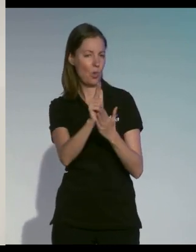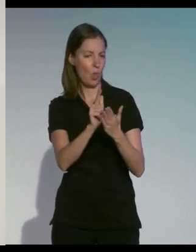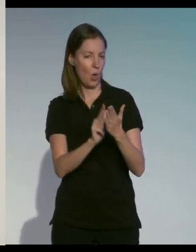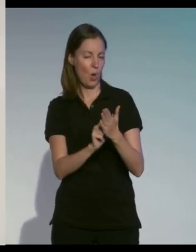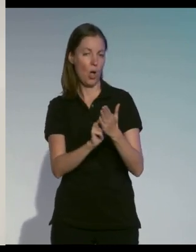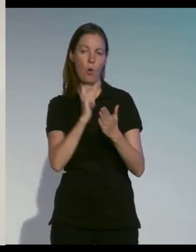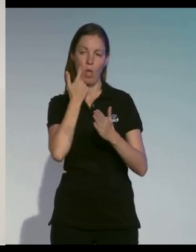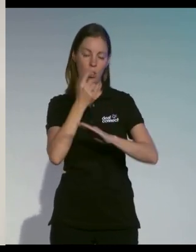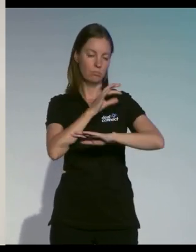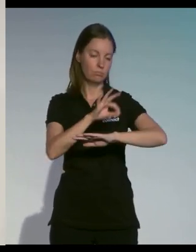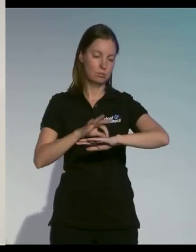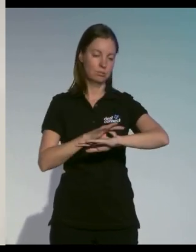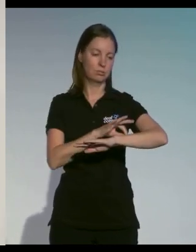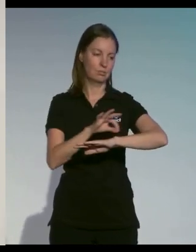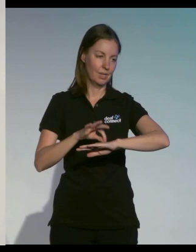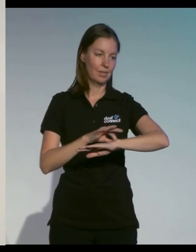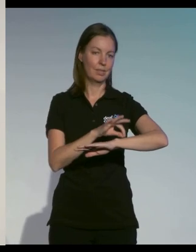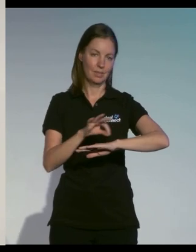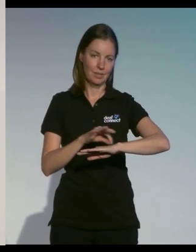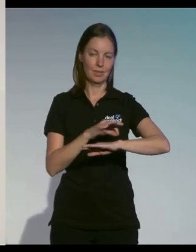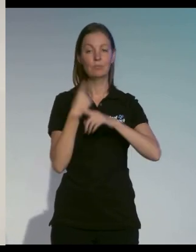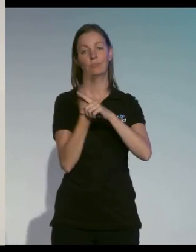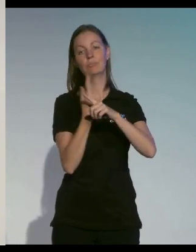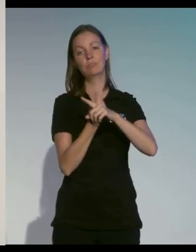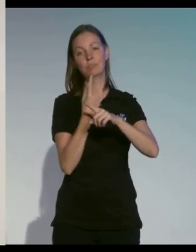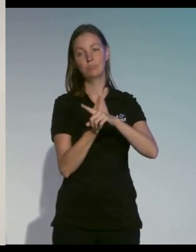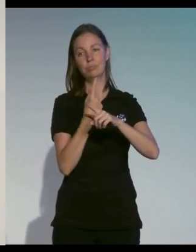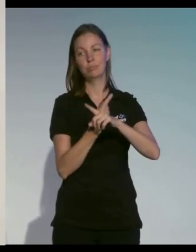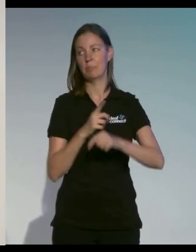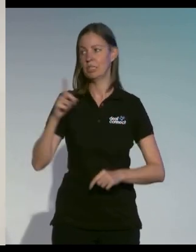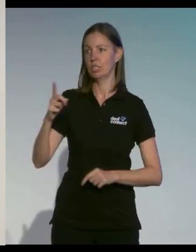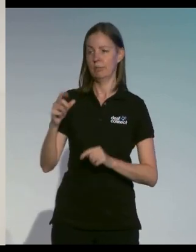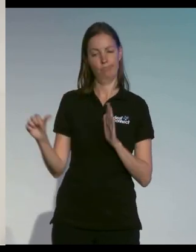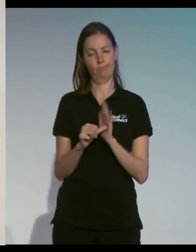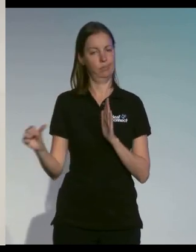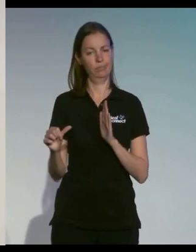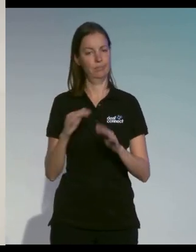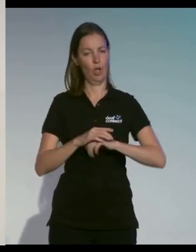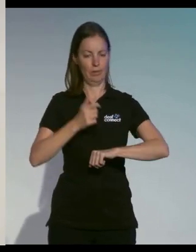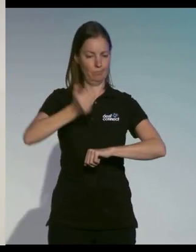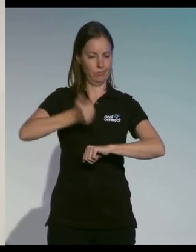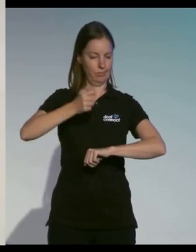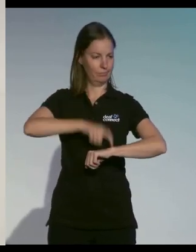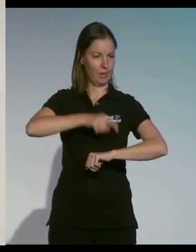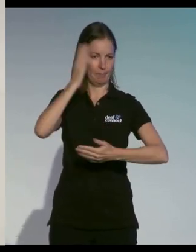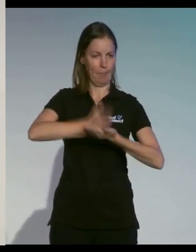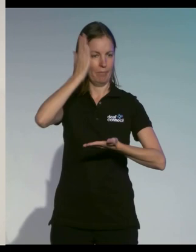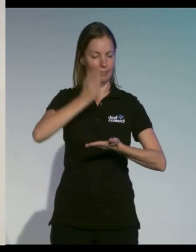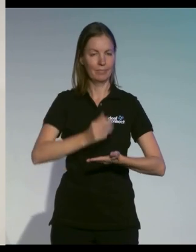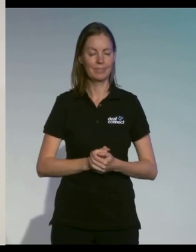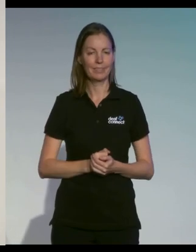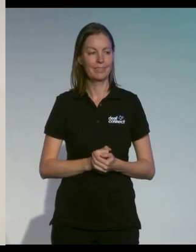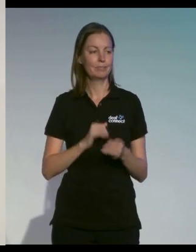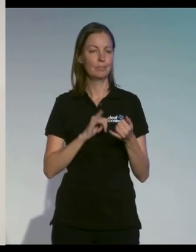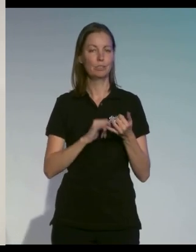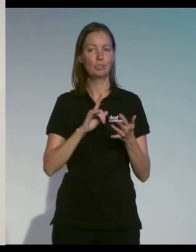longer than the time that is allocated, and I know Anna is a tyrant with the time it is. So in the hope